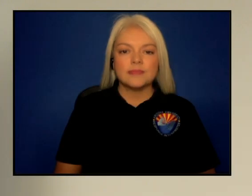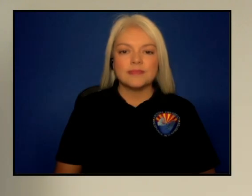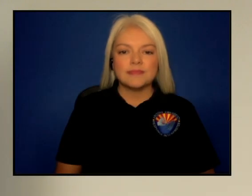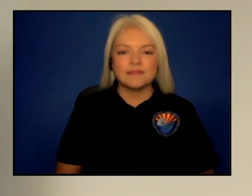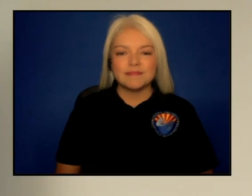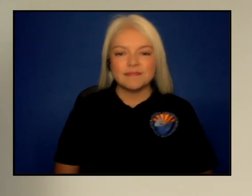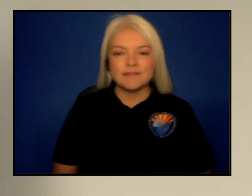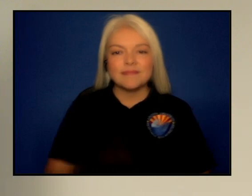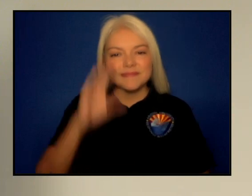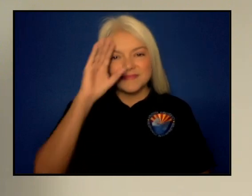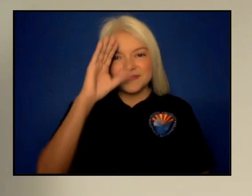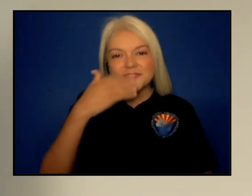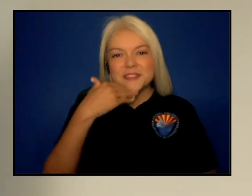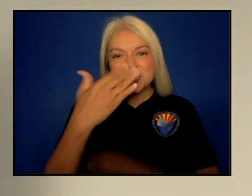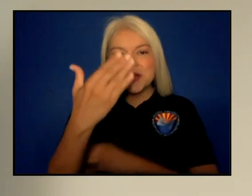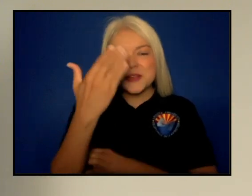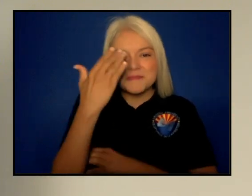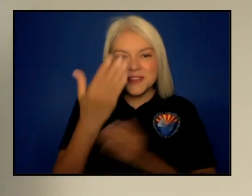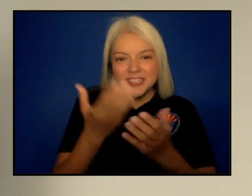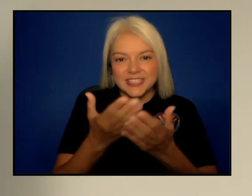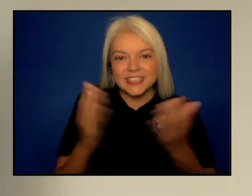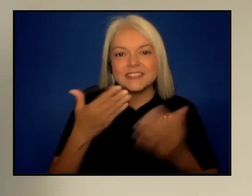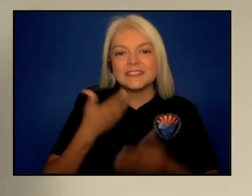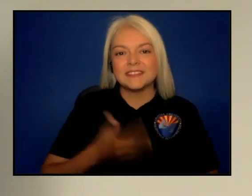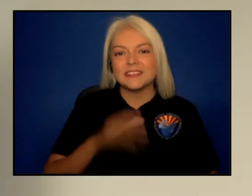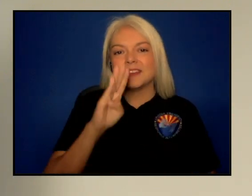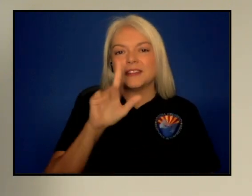Good morning, everyone. Bladen, Breitreiter,